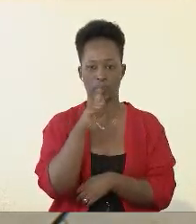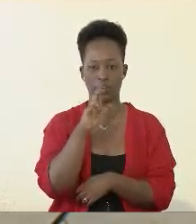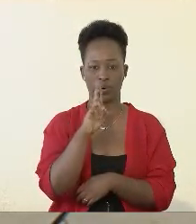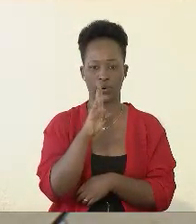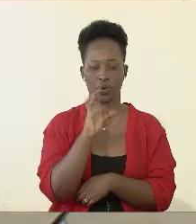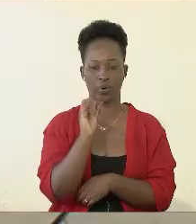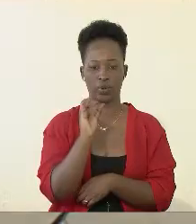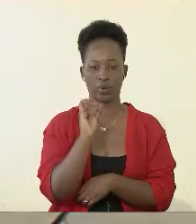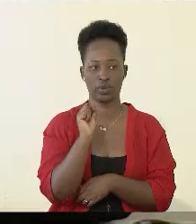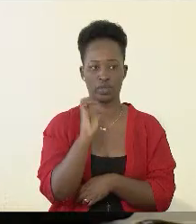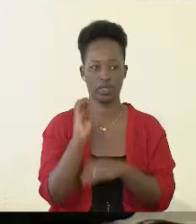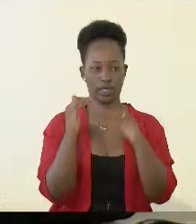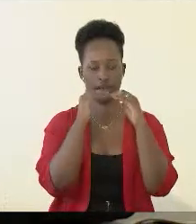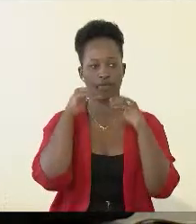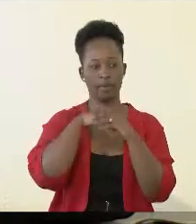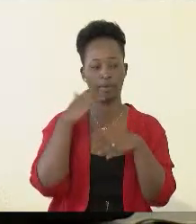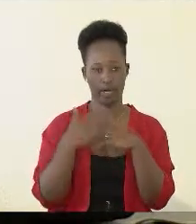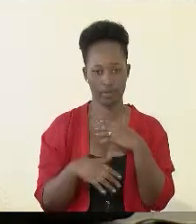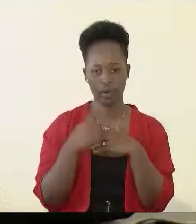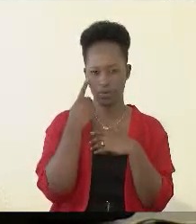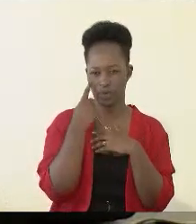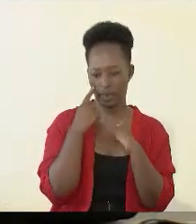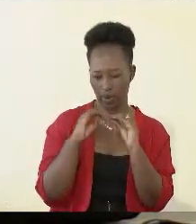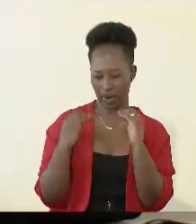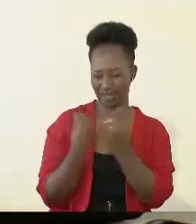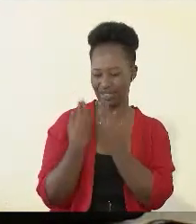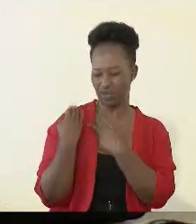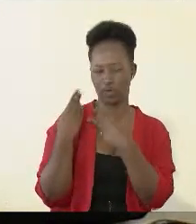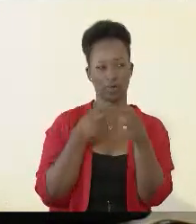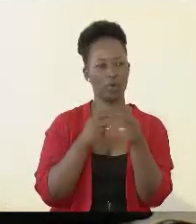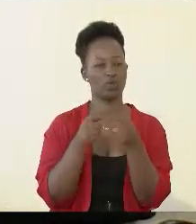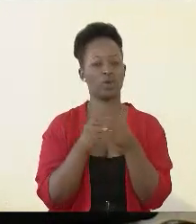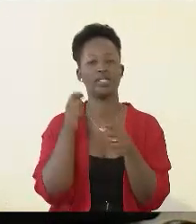blood? Let's talk about the organs